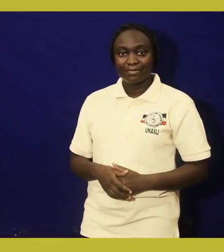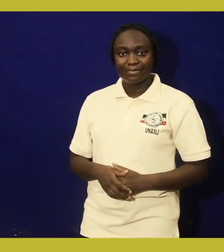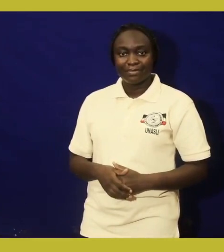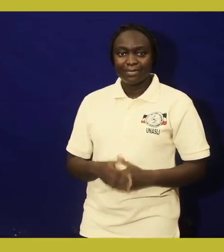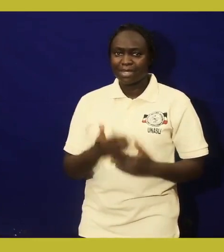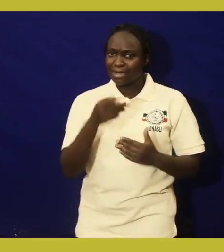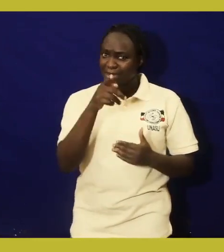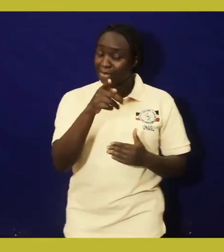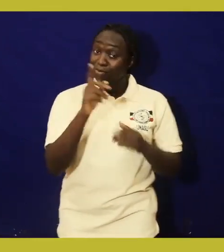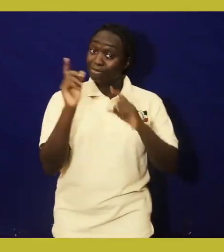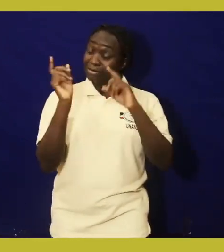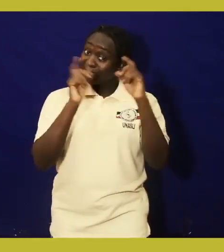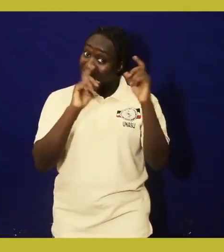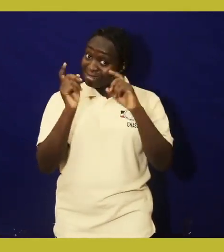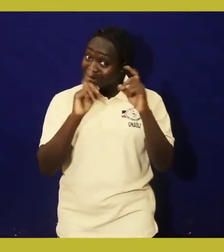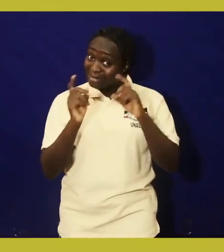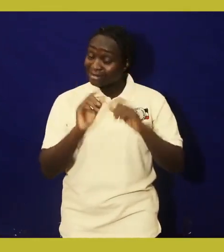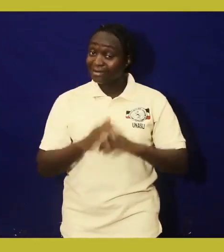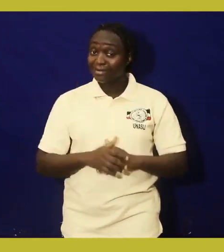father.